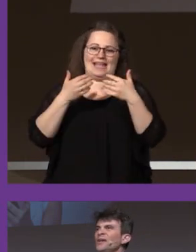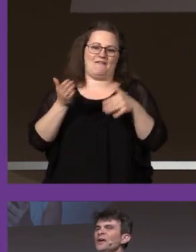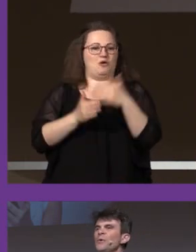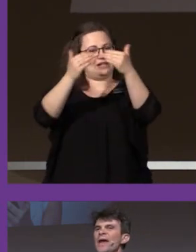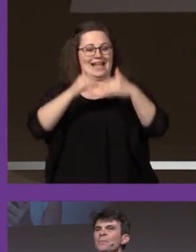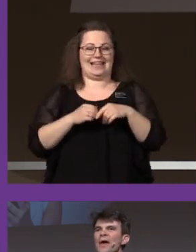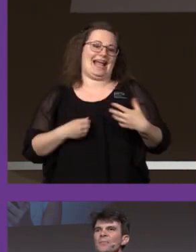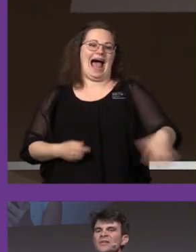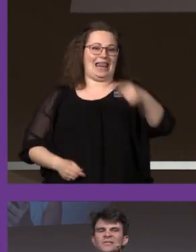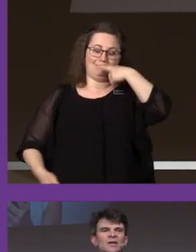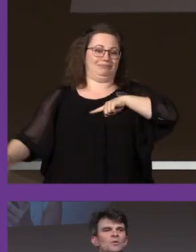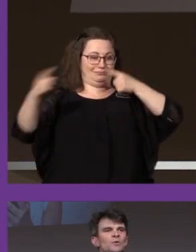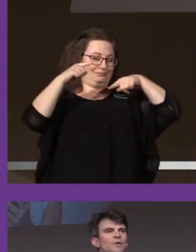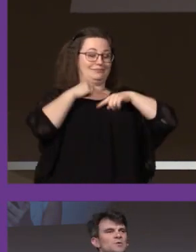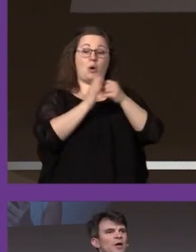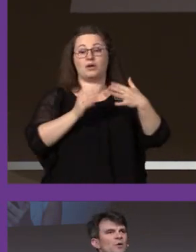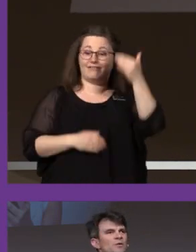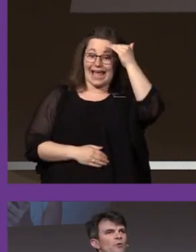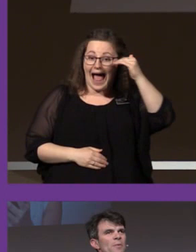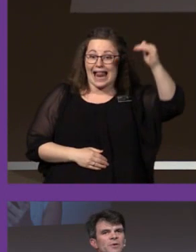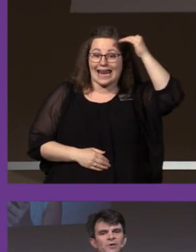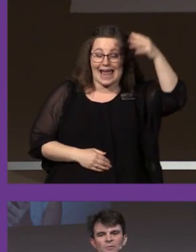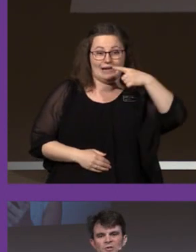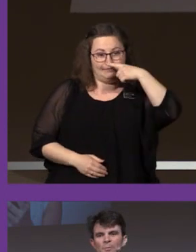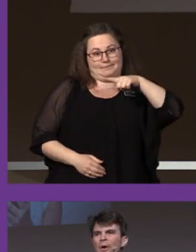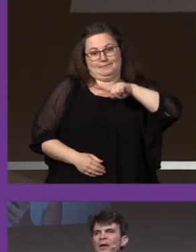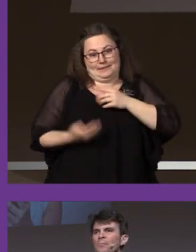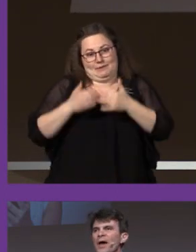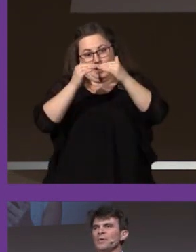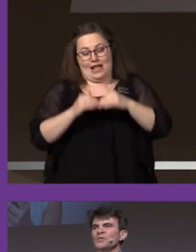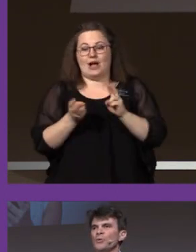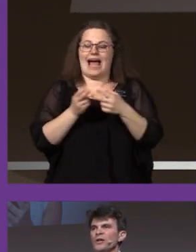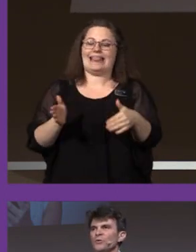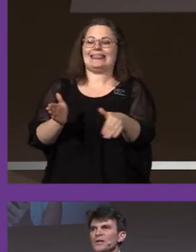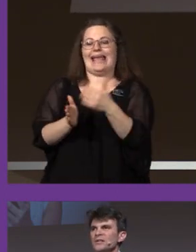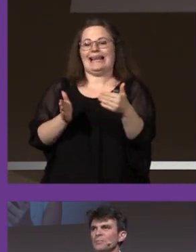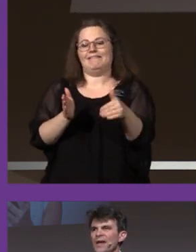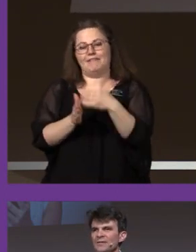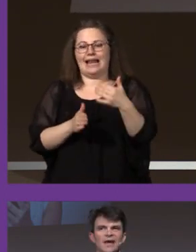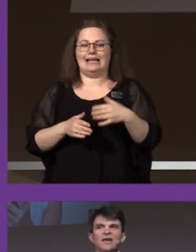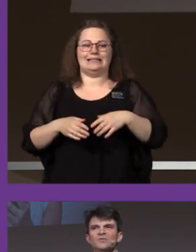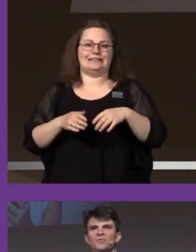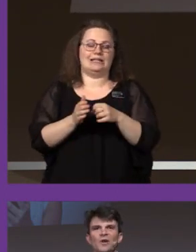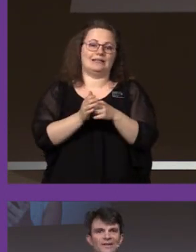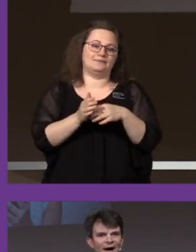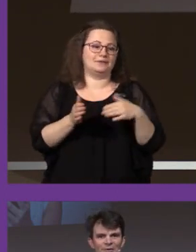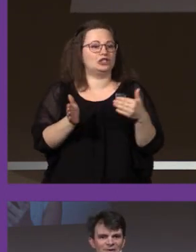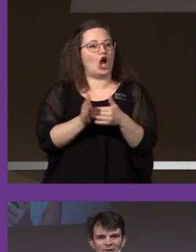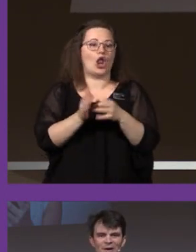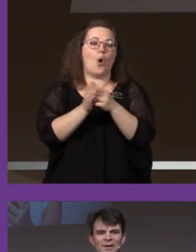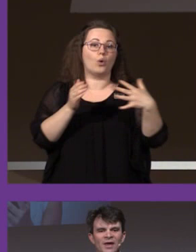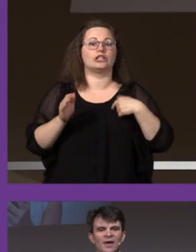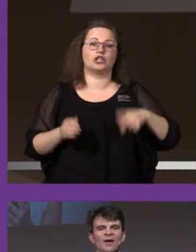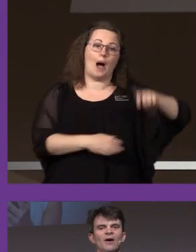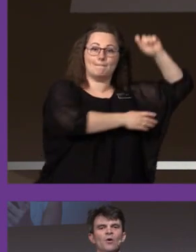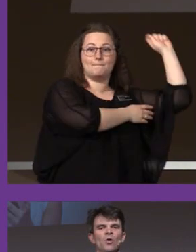population. We get impairments, or, you know, as we get older, or maybe you're temporarily impaired because you break your wrist playing tennis or falling down or whatever it